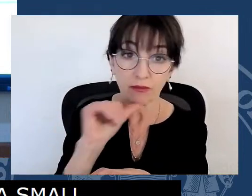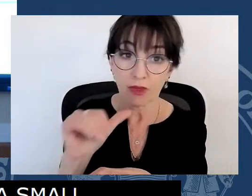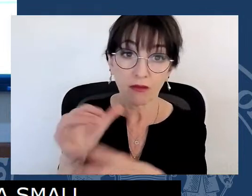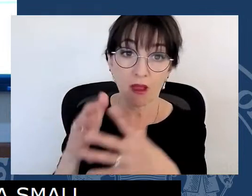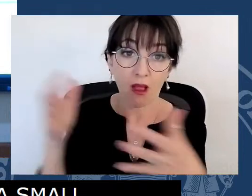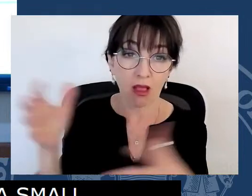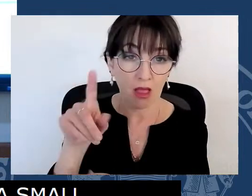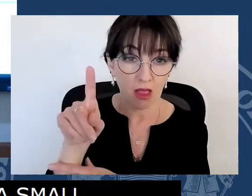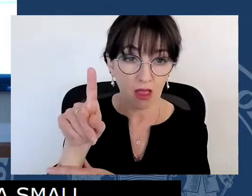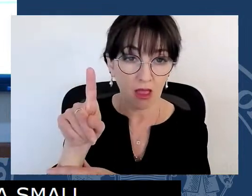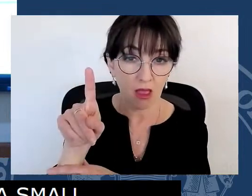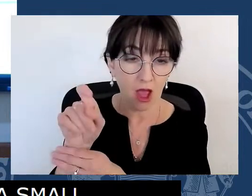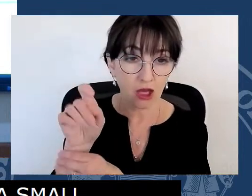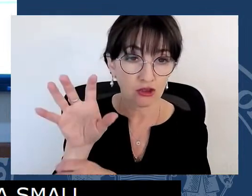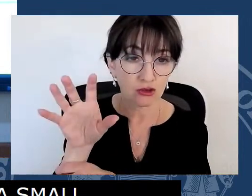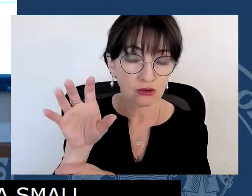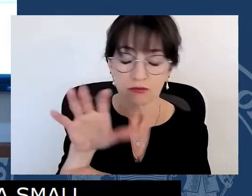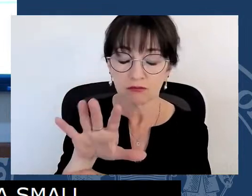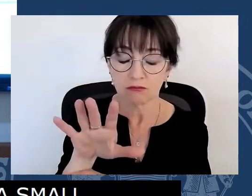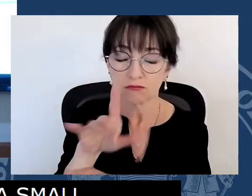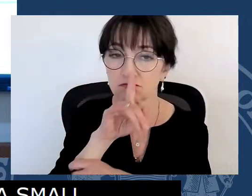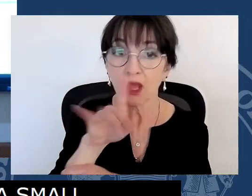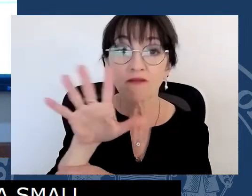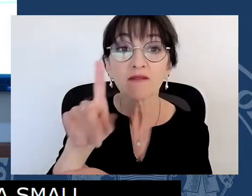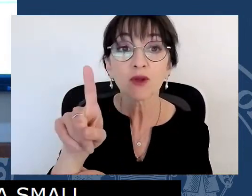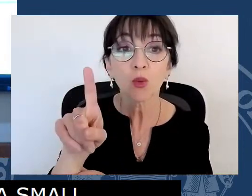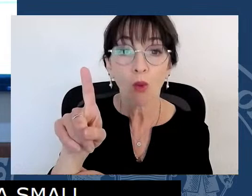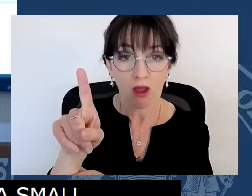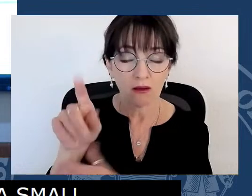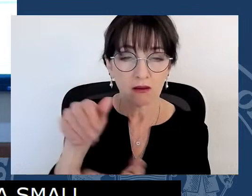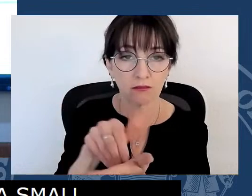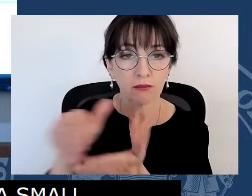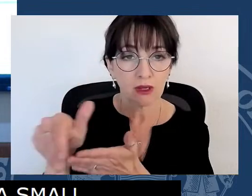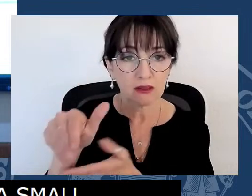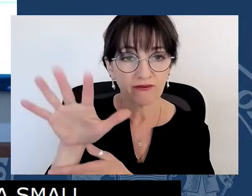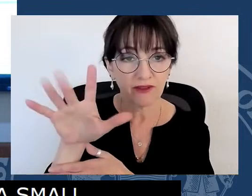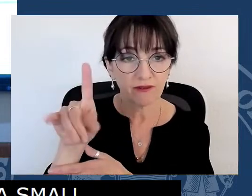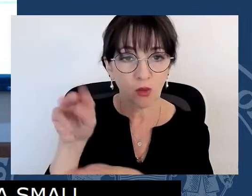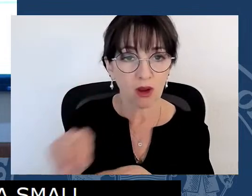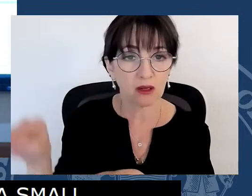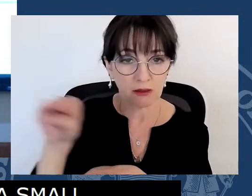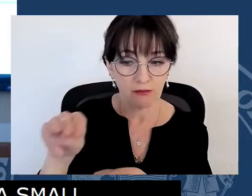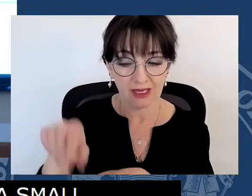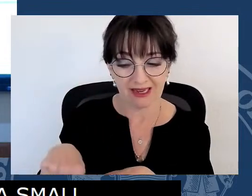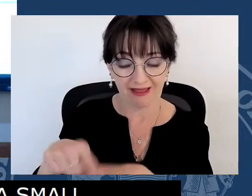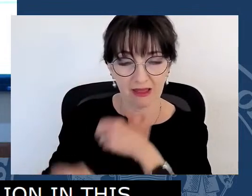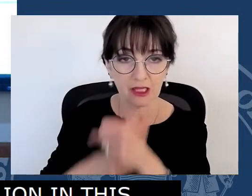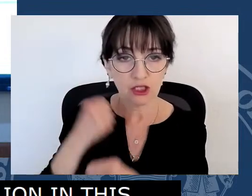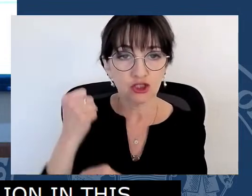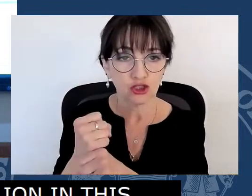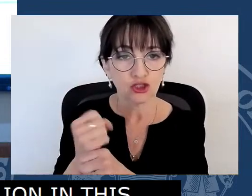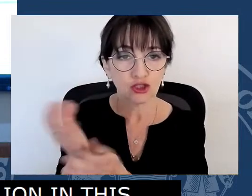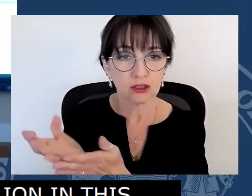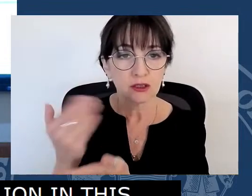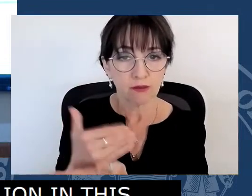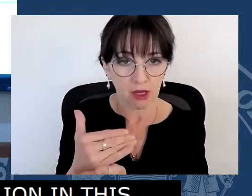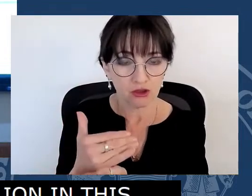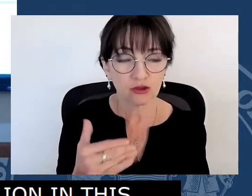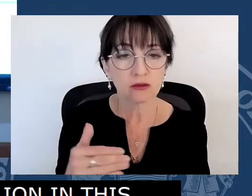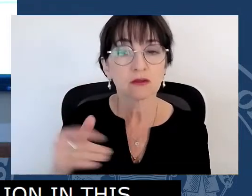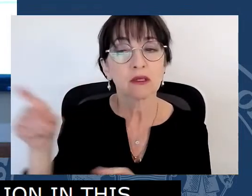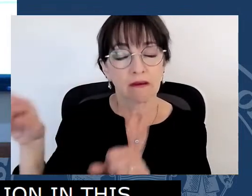It's $51 million in this year's budget into pre-funding our retiree